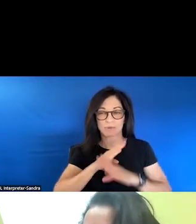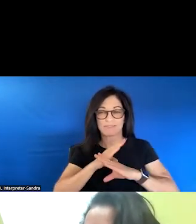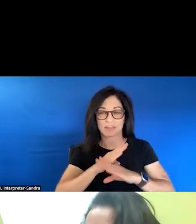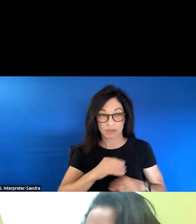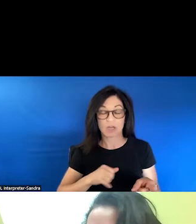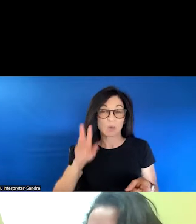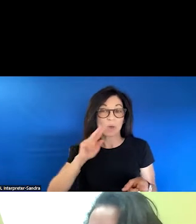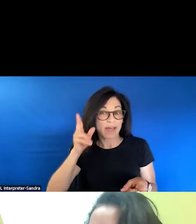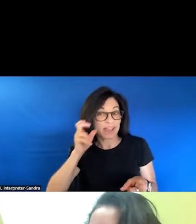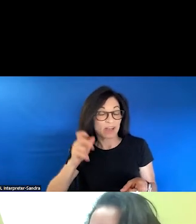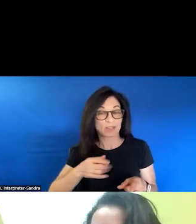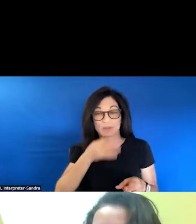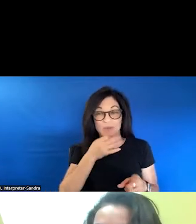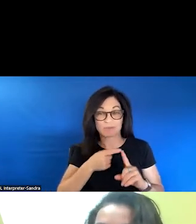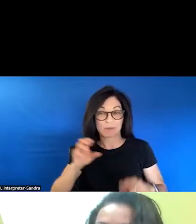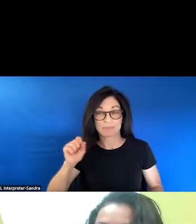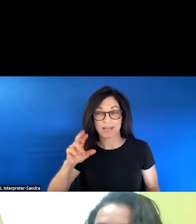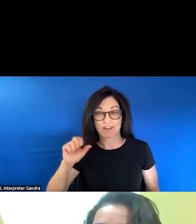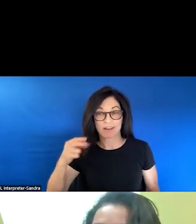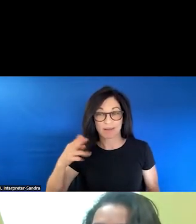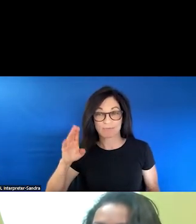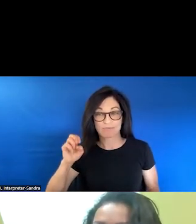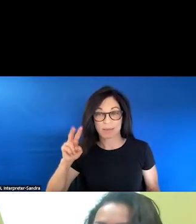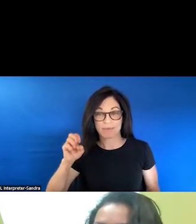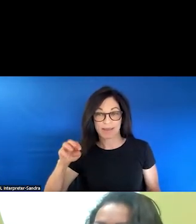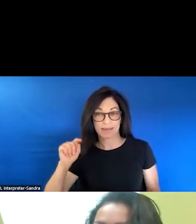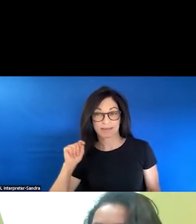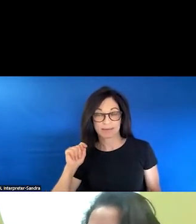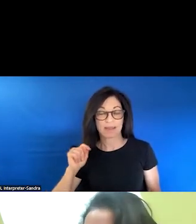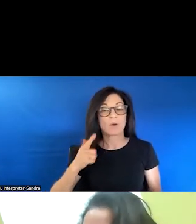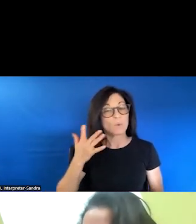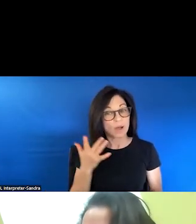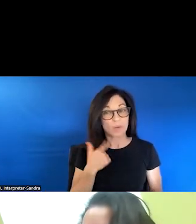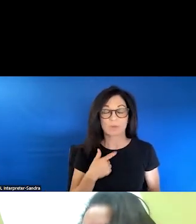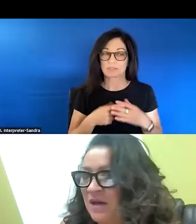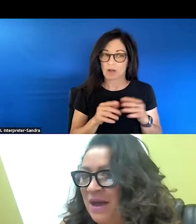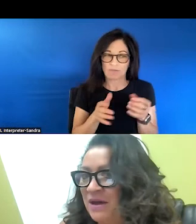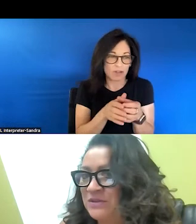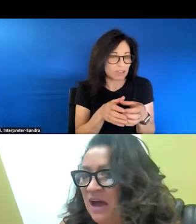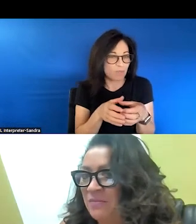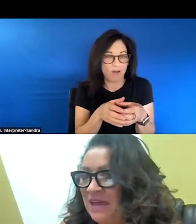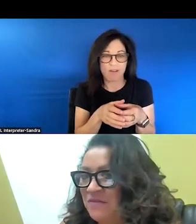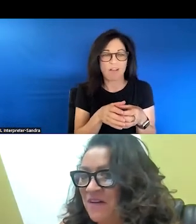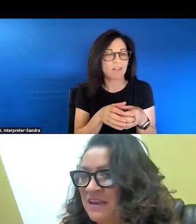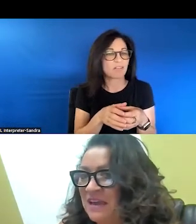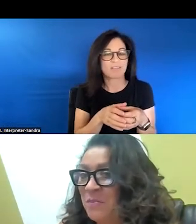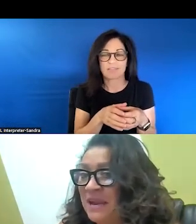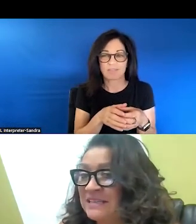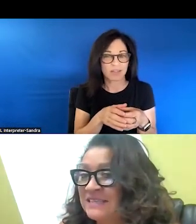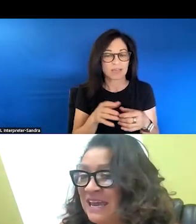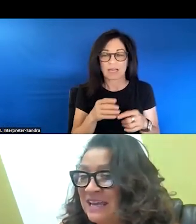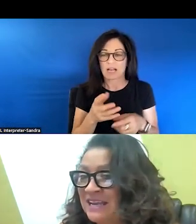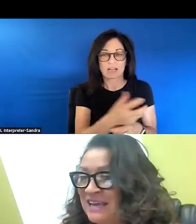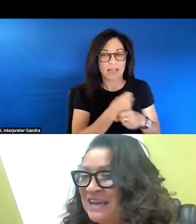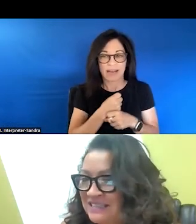Sarah Brummett here in a bit, because we started very small about getting funding, but